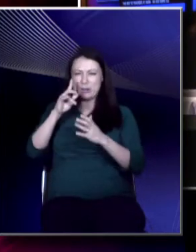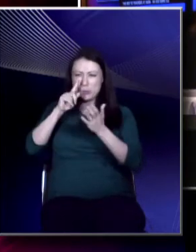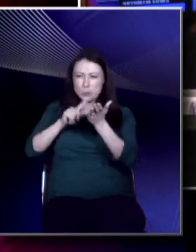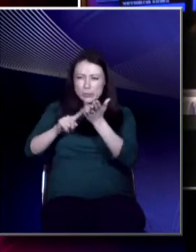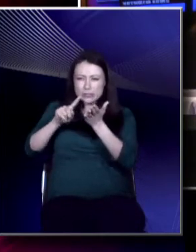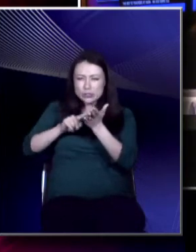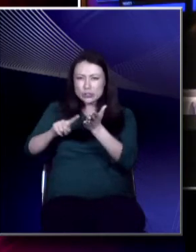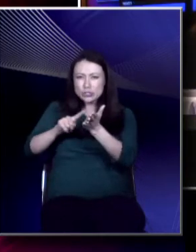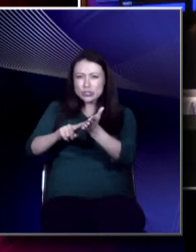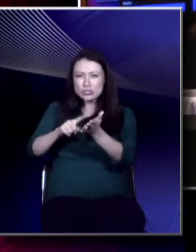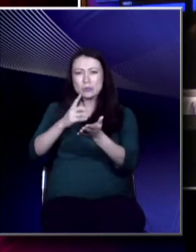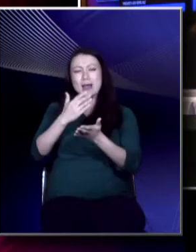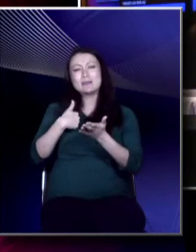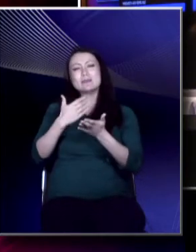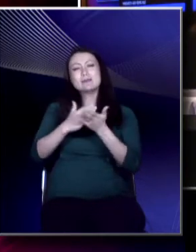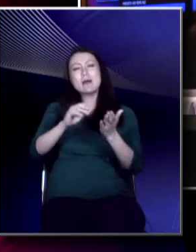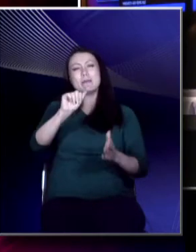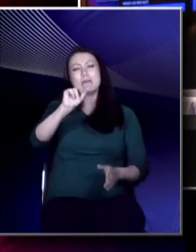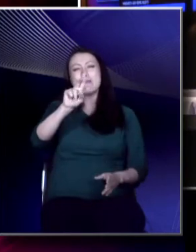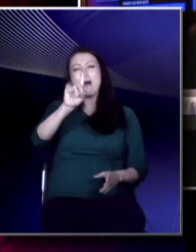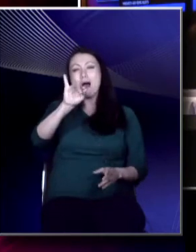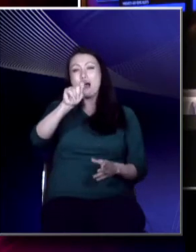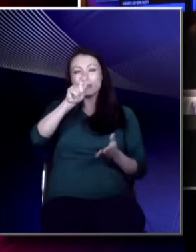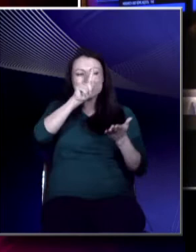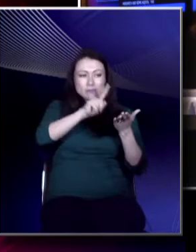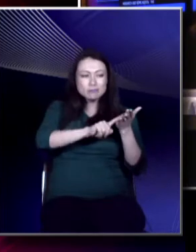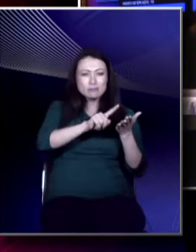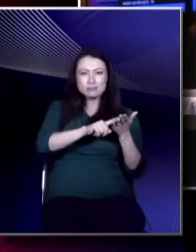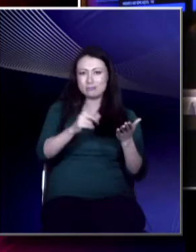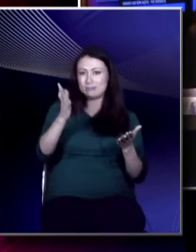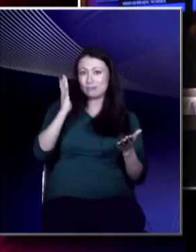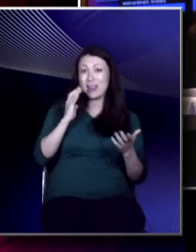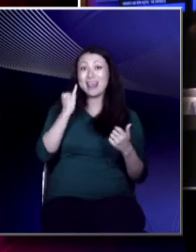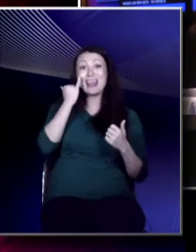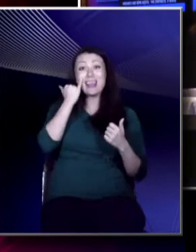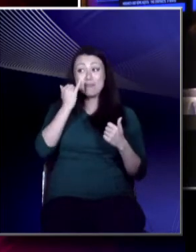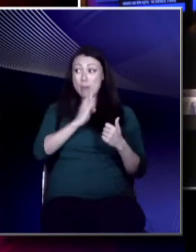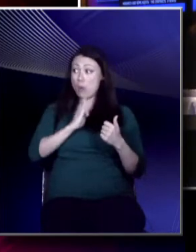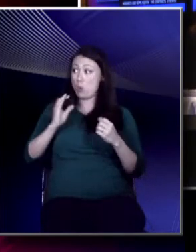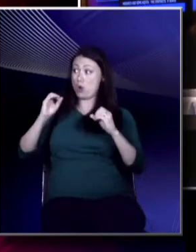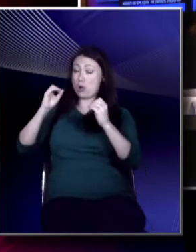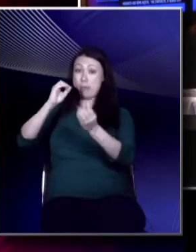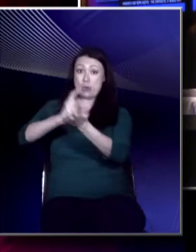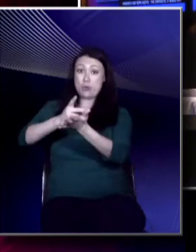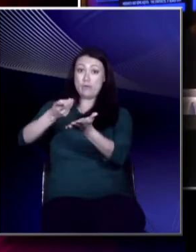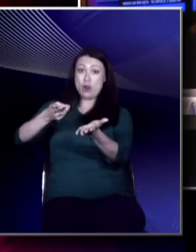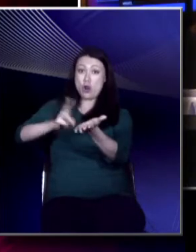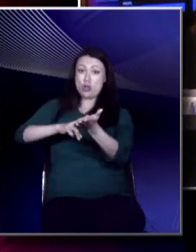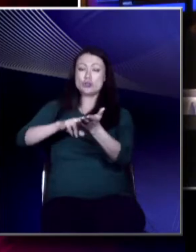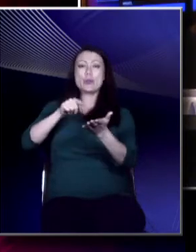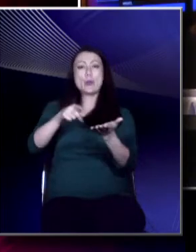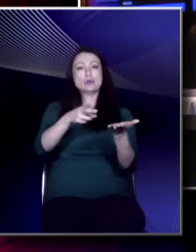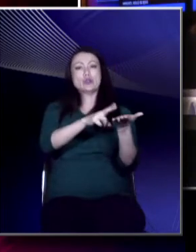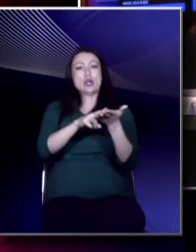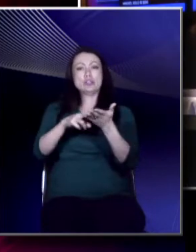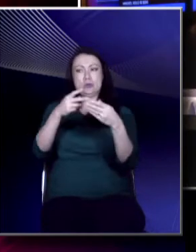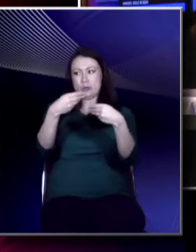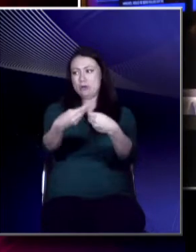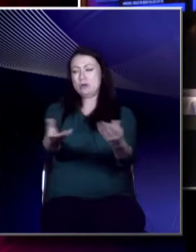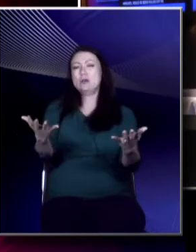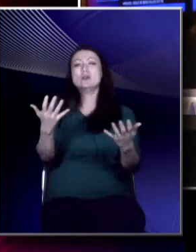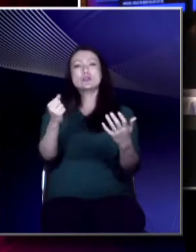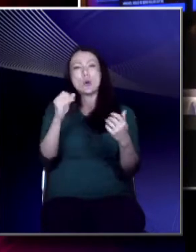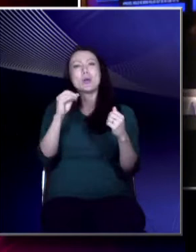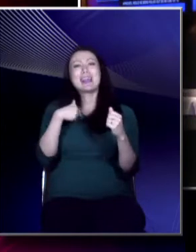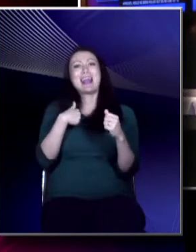research and some audits. The contracts, if board approved, would be being rolled out so we can try to ensure